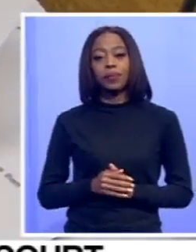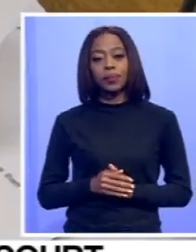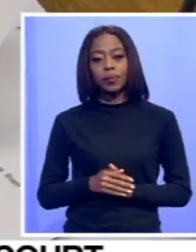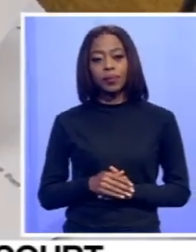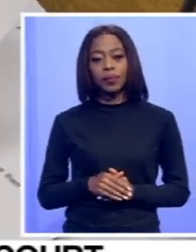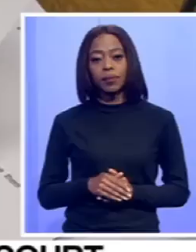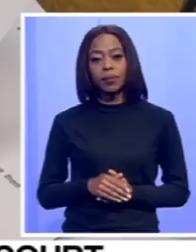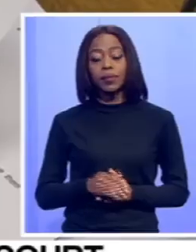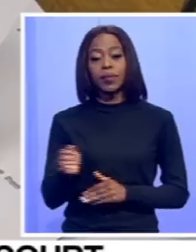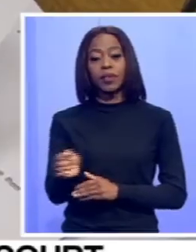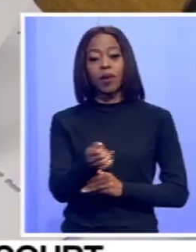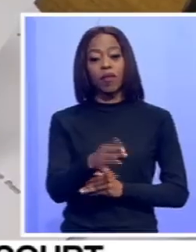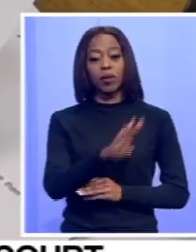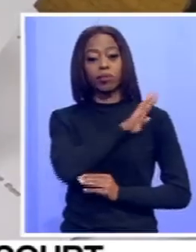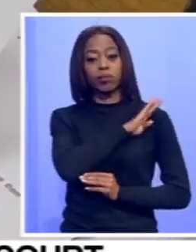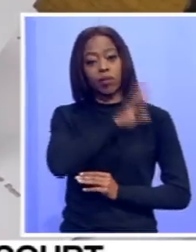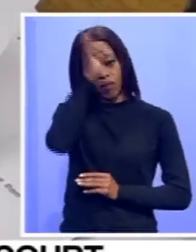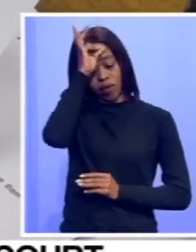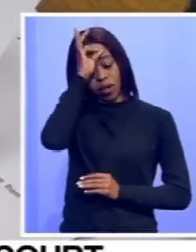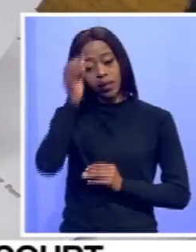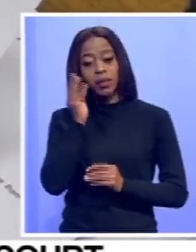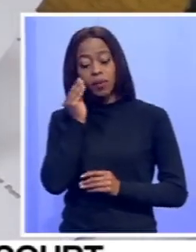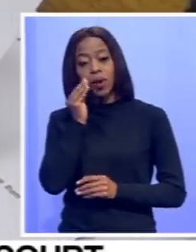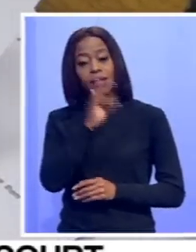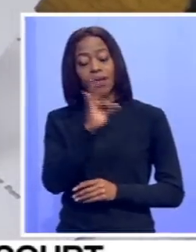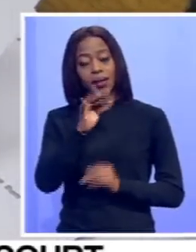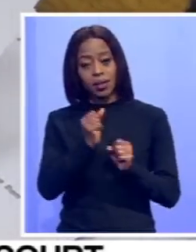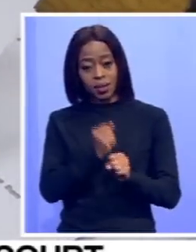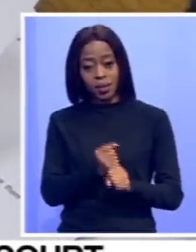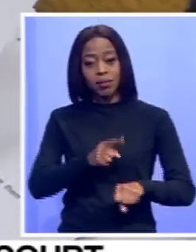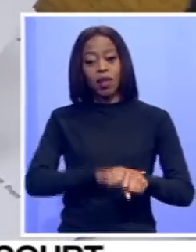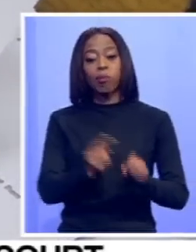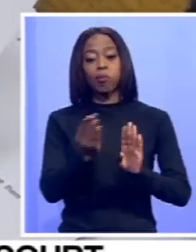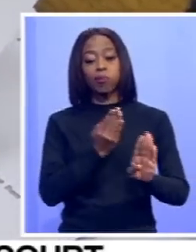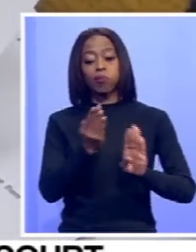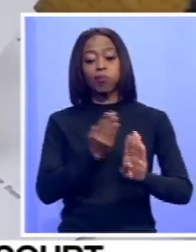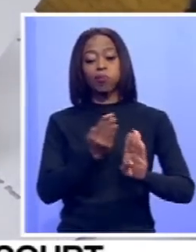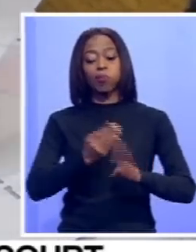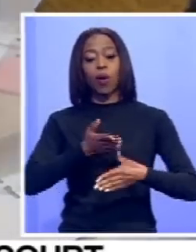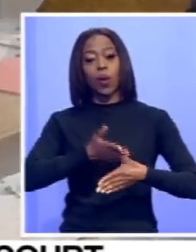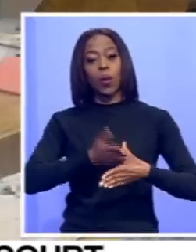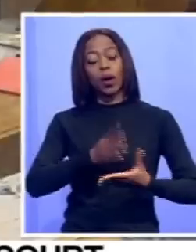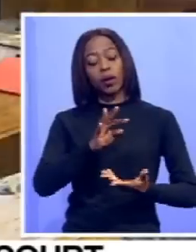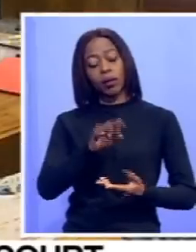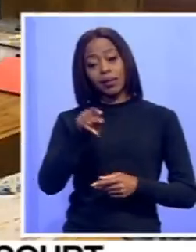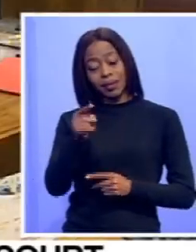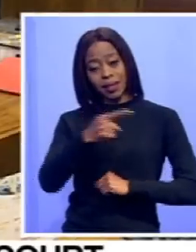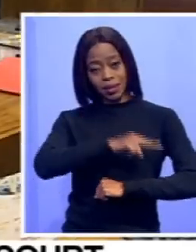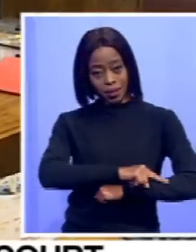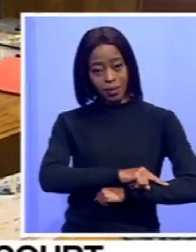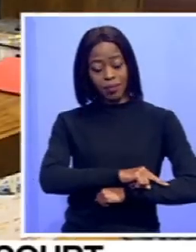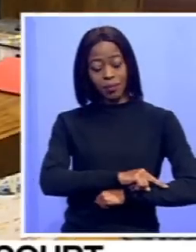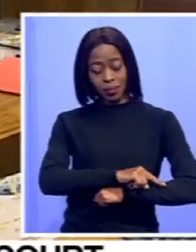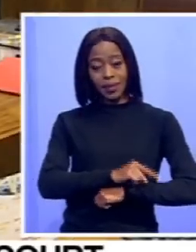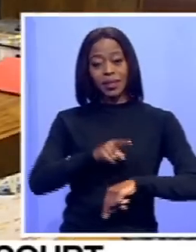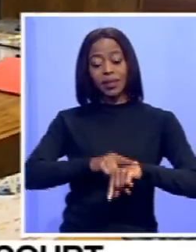he had been employed by the military police for 33 years and was doing traffic duties on 14 April 2018 at about 1600